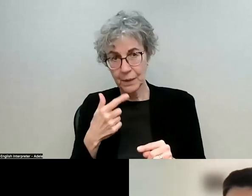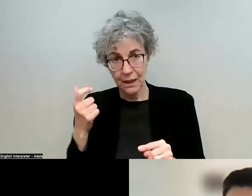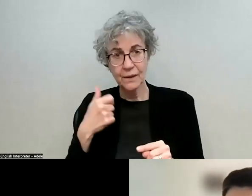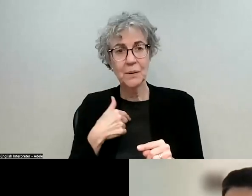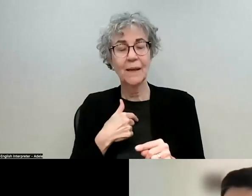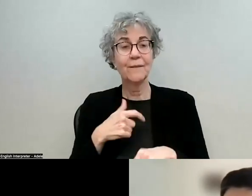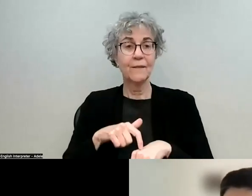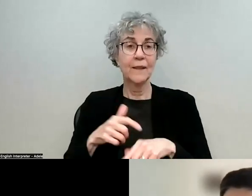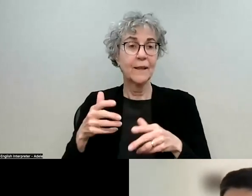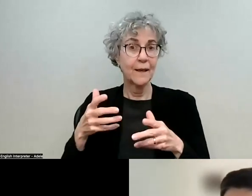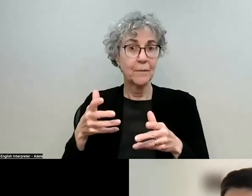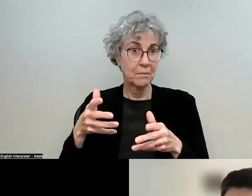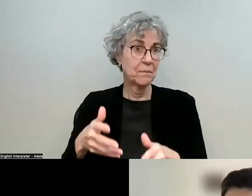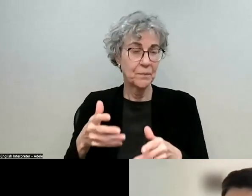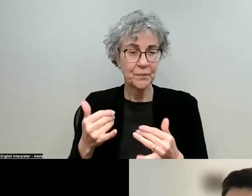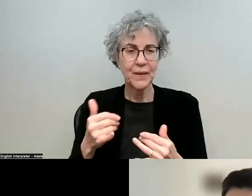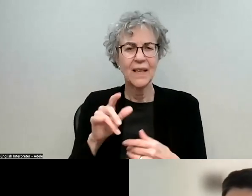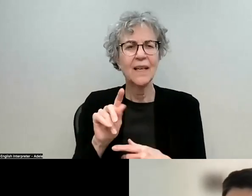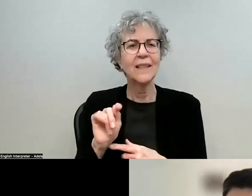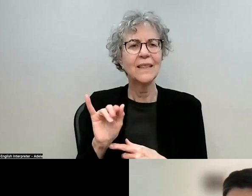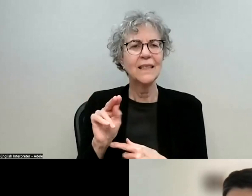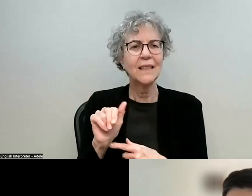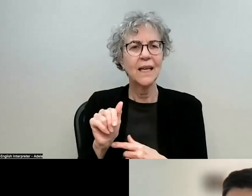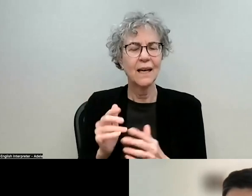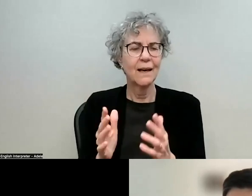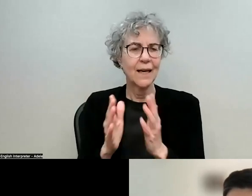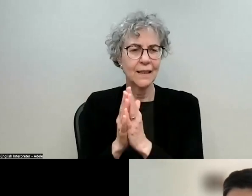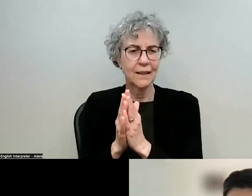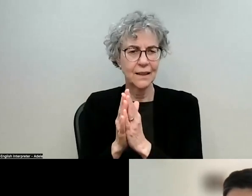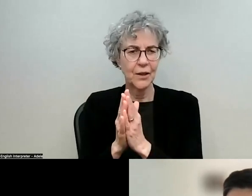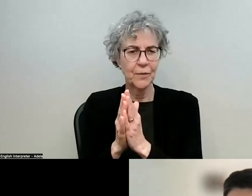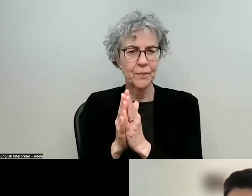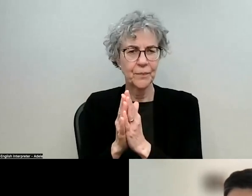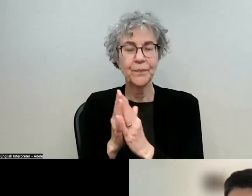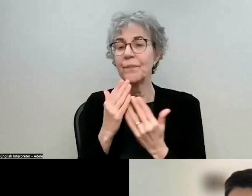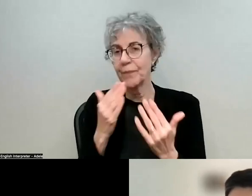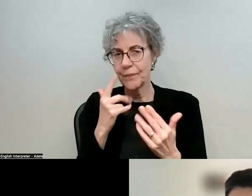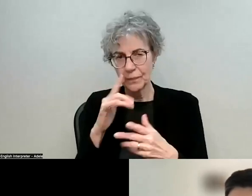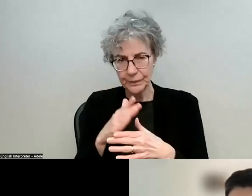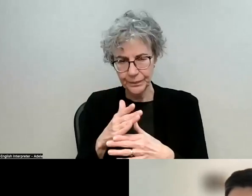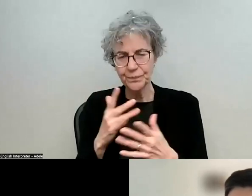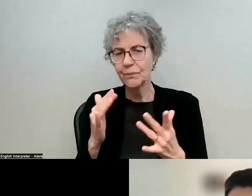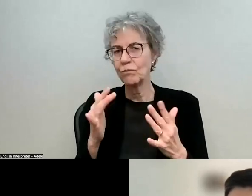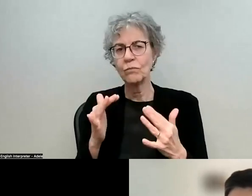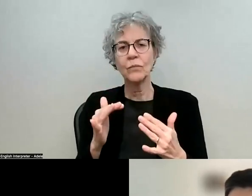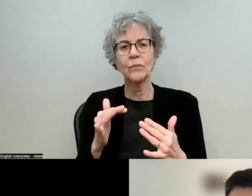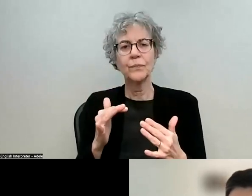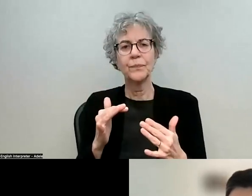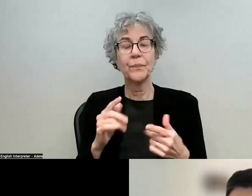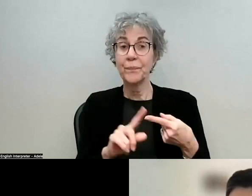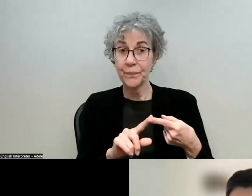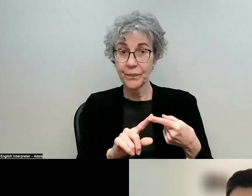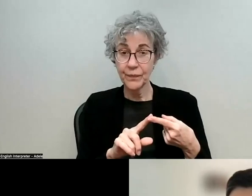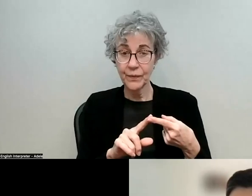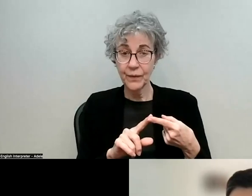time. So Tina asked, so thank you for sharing. One, is there